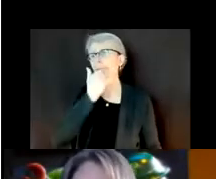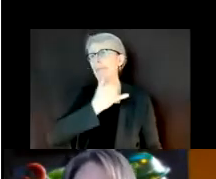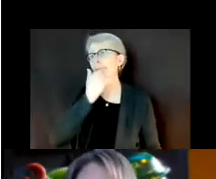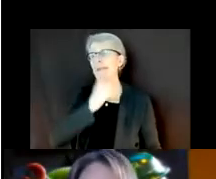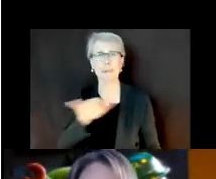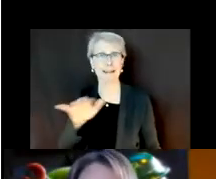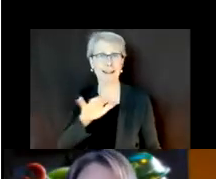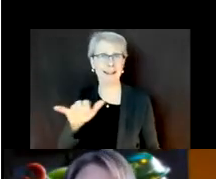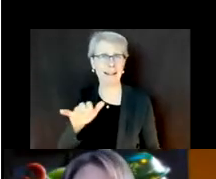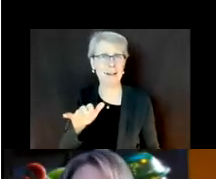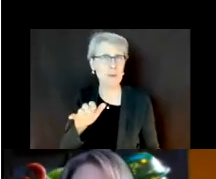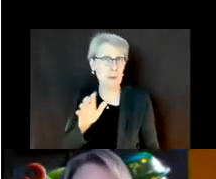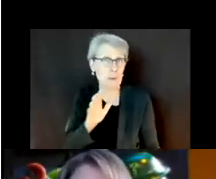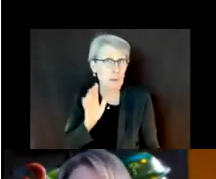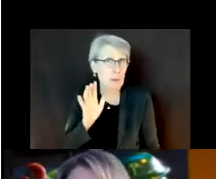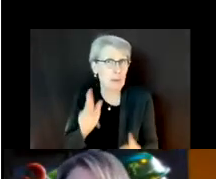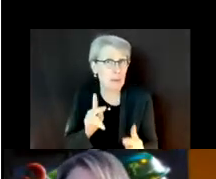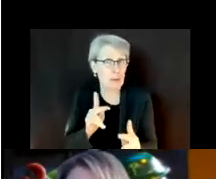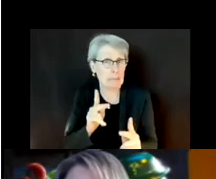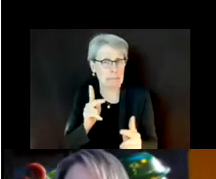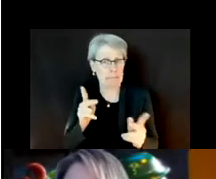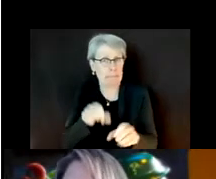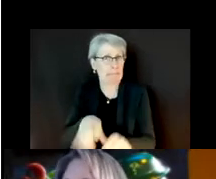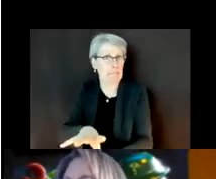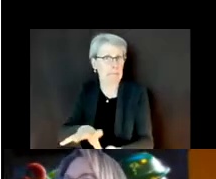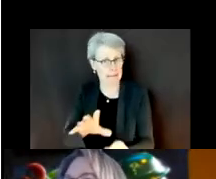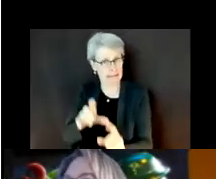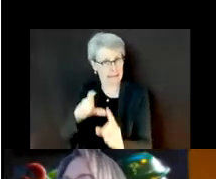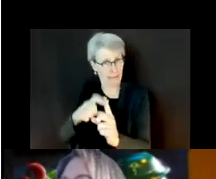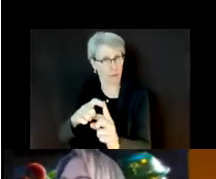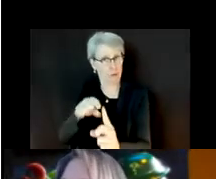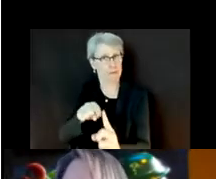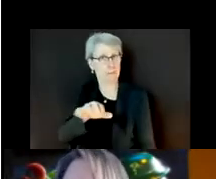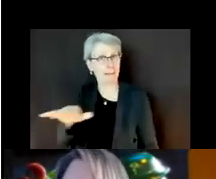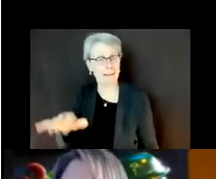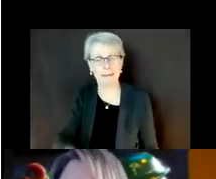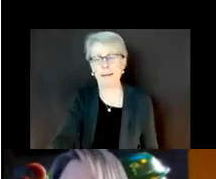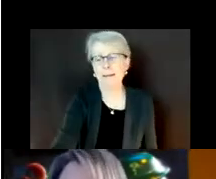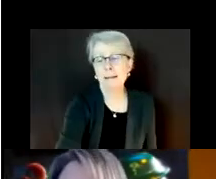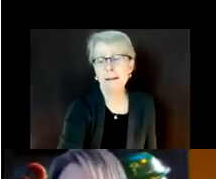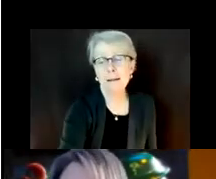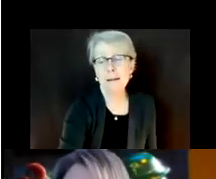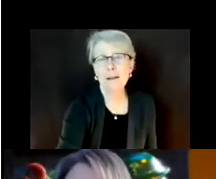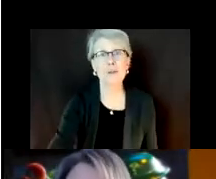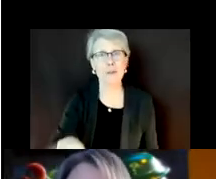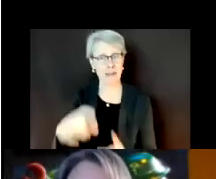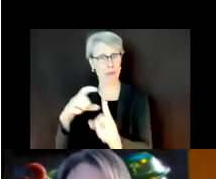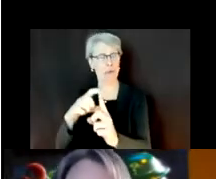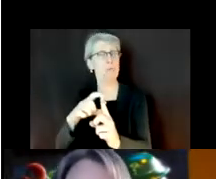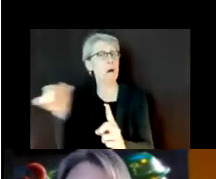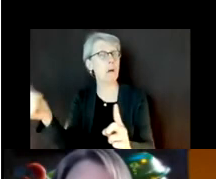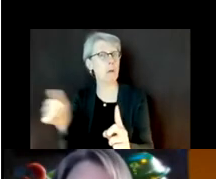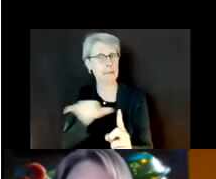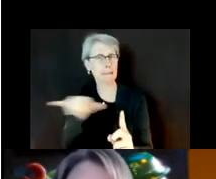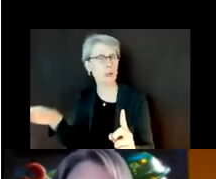was not a human friendly word. No. And so we're like, okay, what are the synonyms of this word? So we can find the people